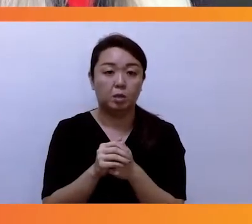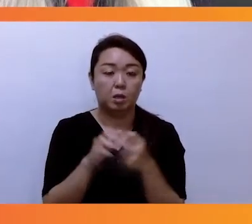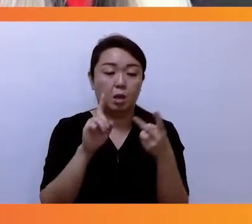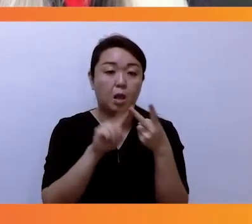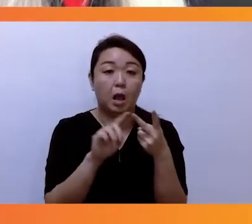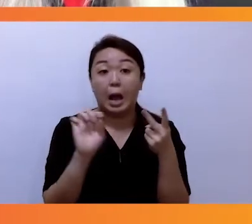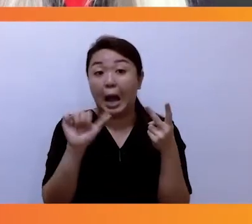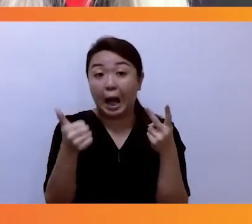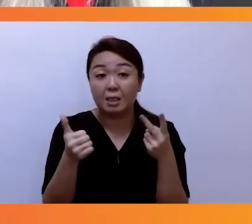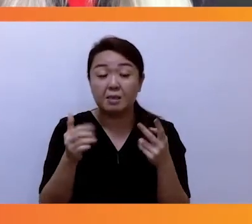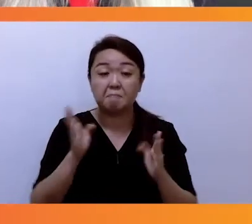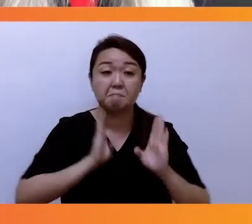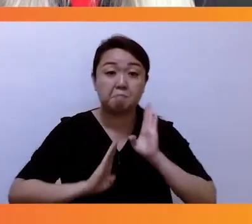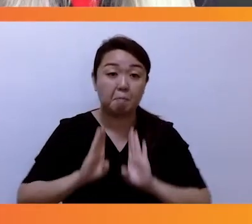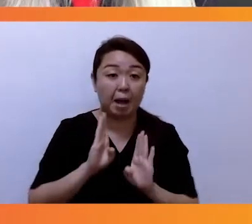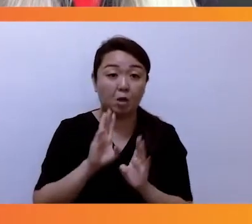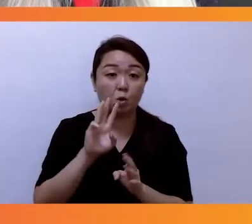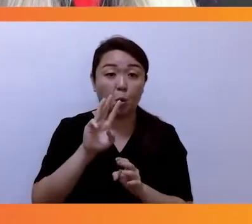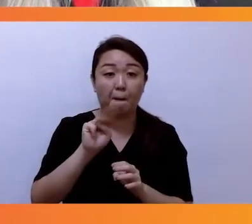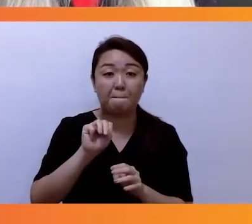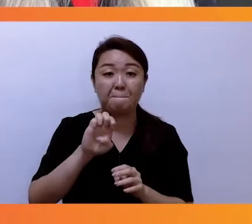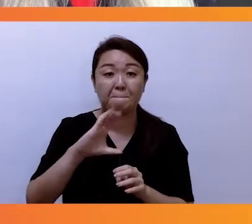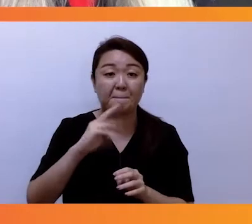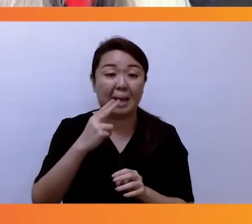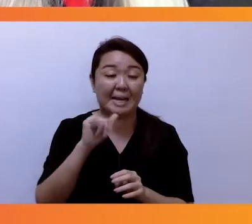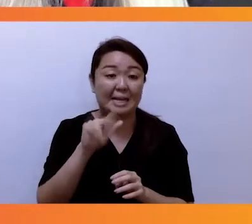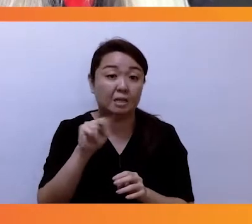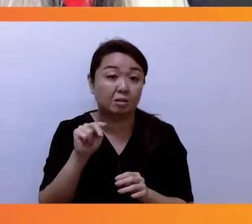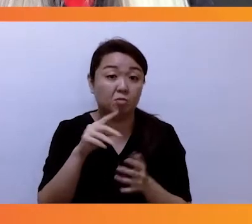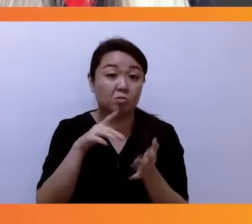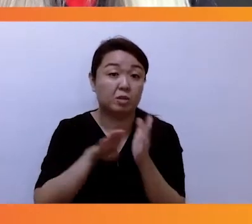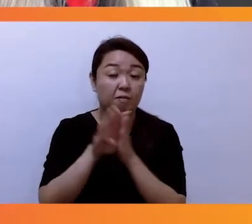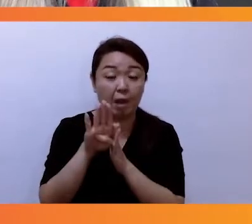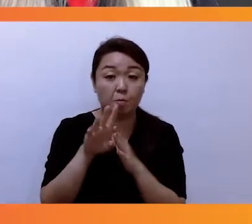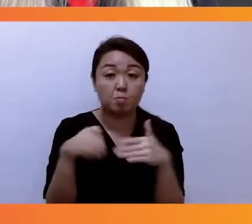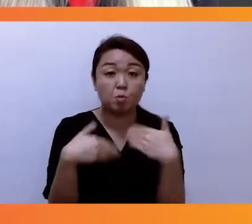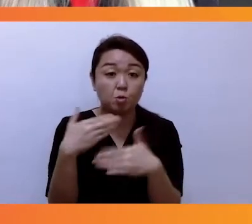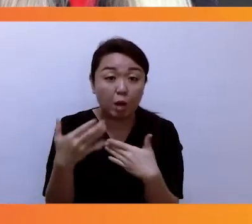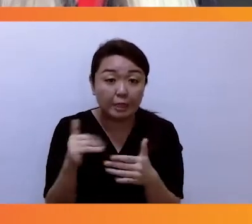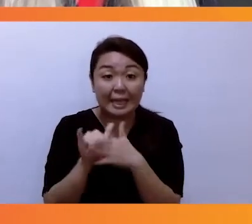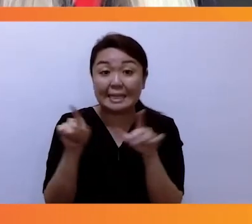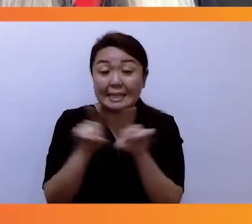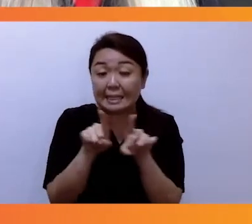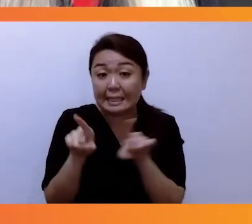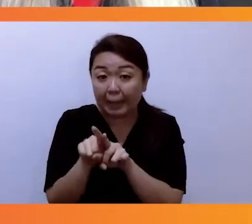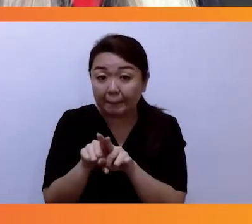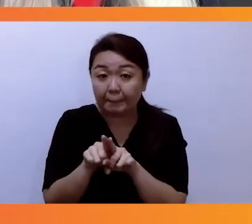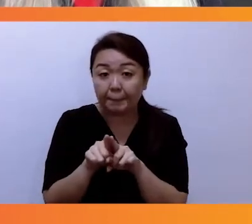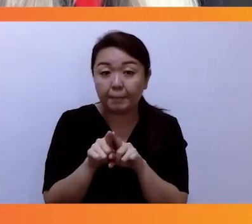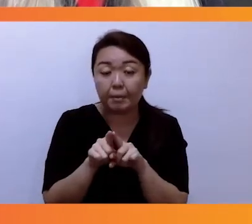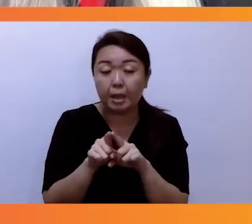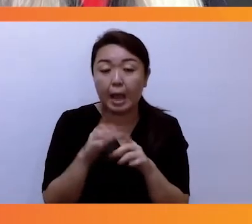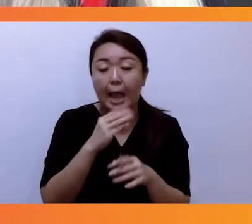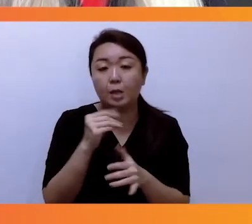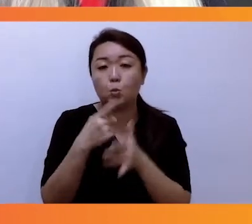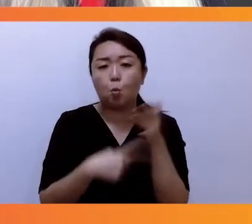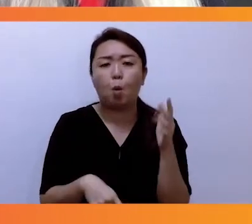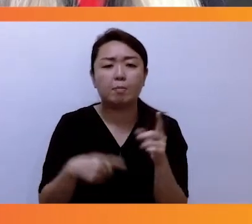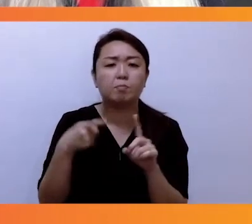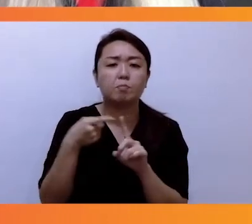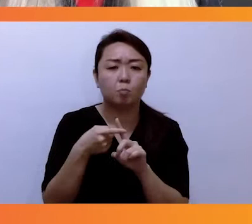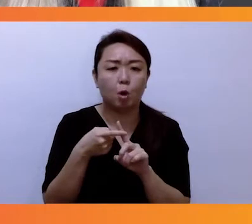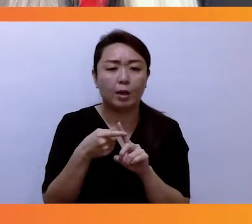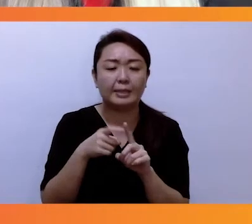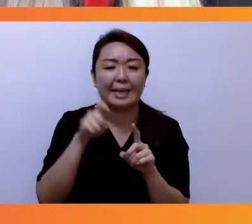sport? Are there biomechanical development progression models that are the same, and at what